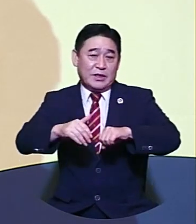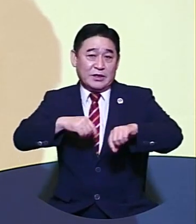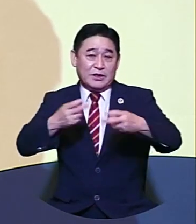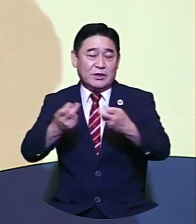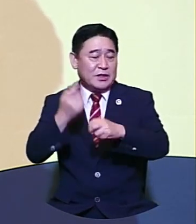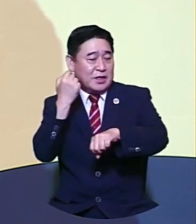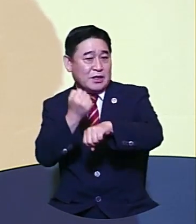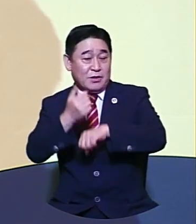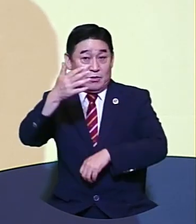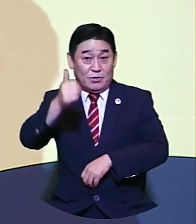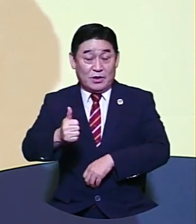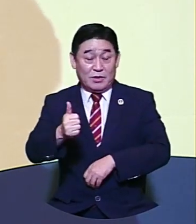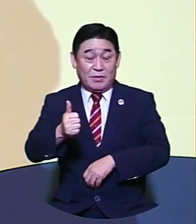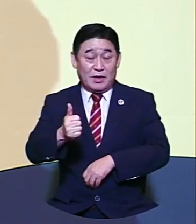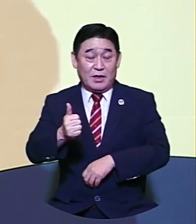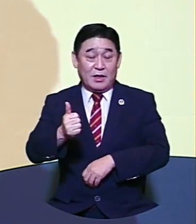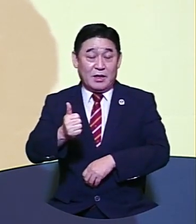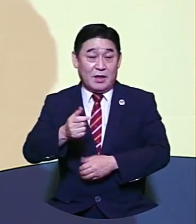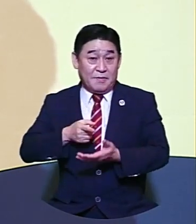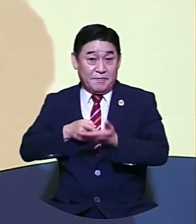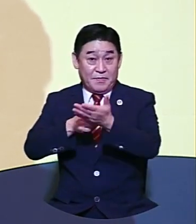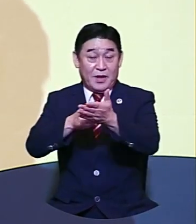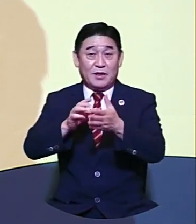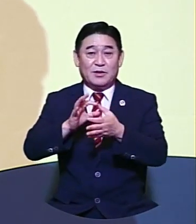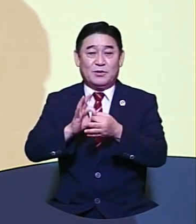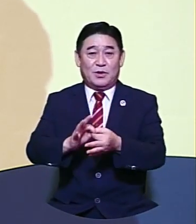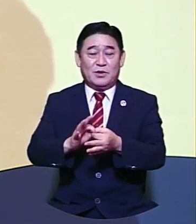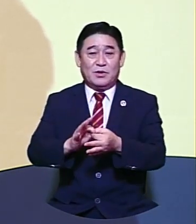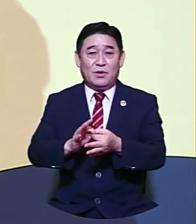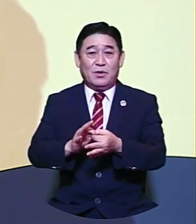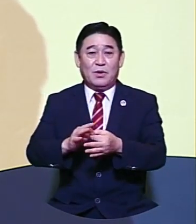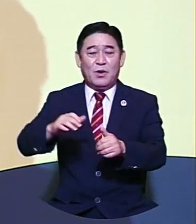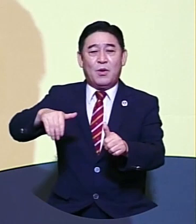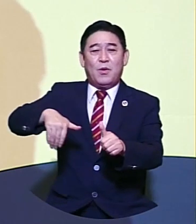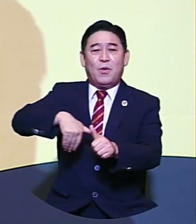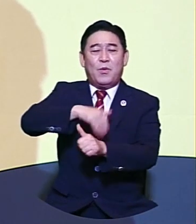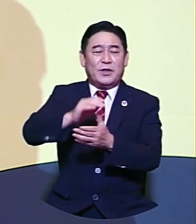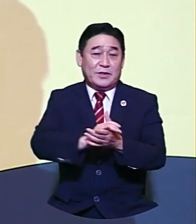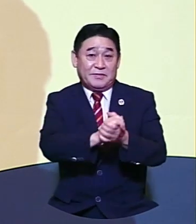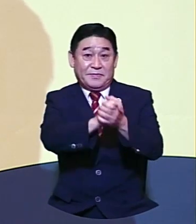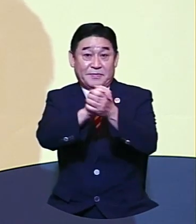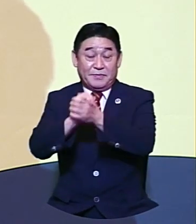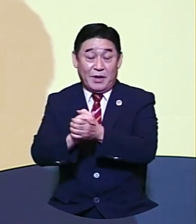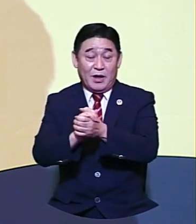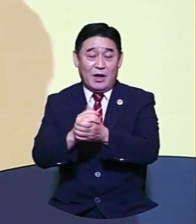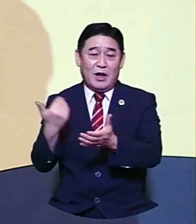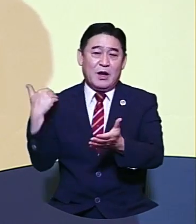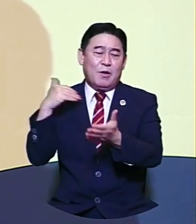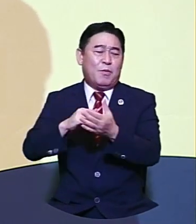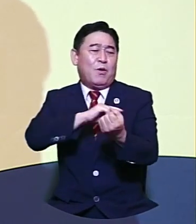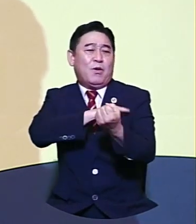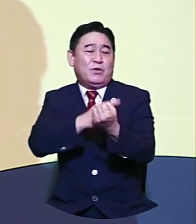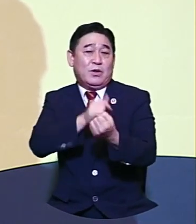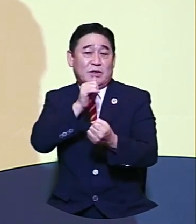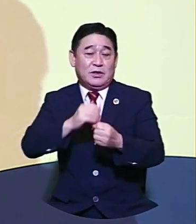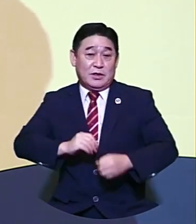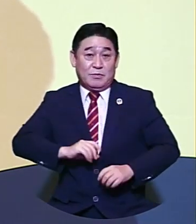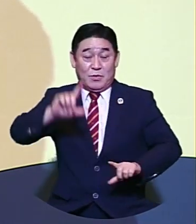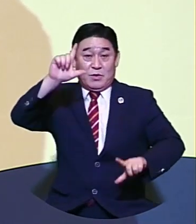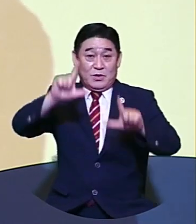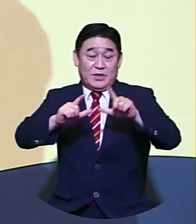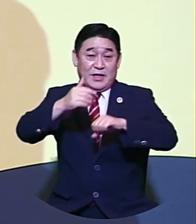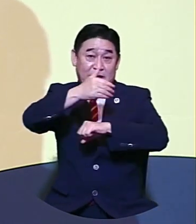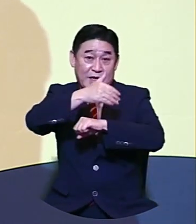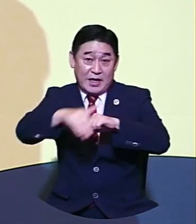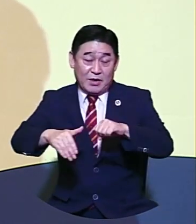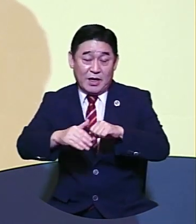Health Strategy and Policy Institute have spoken about the importance of building a